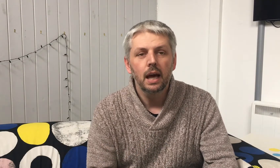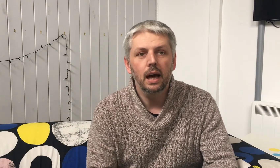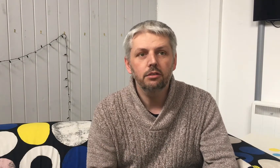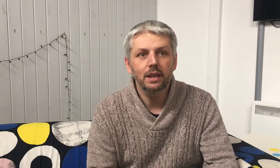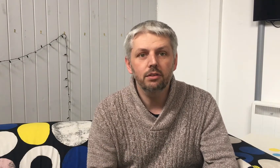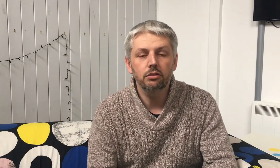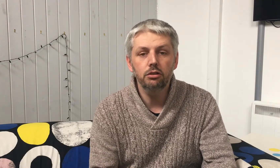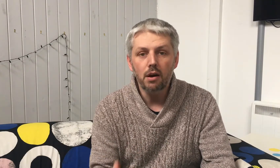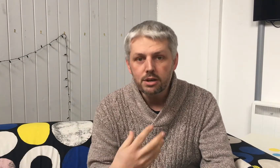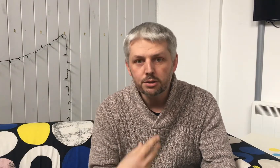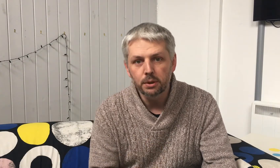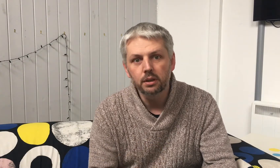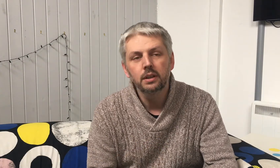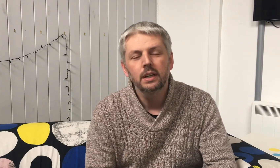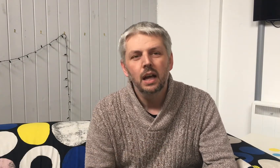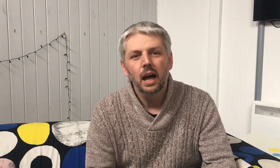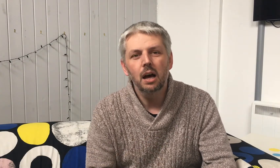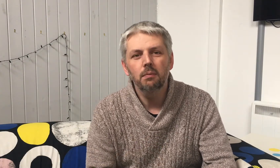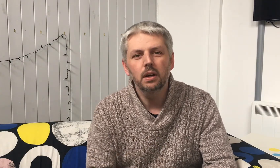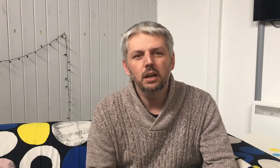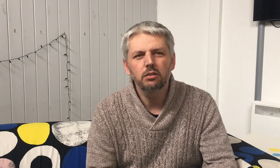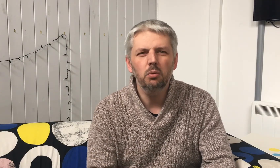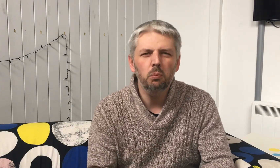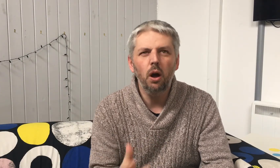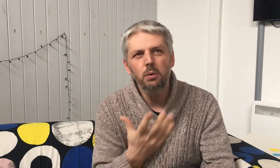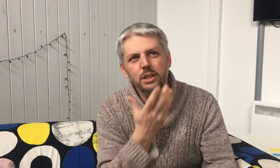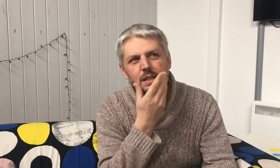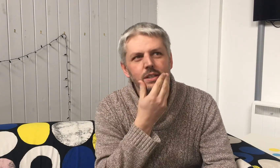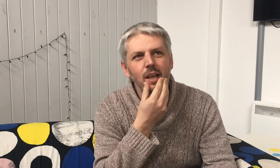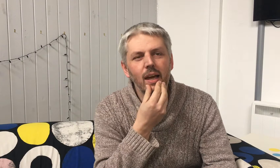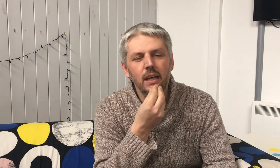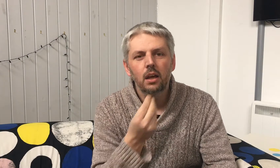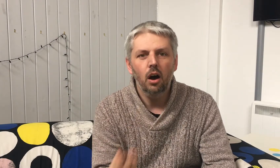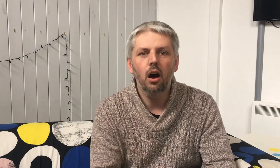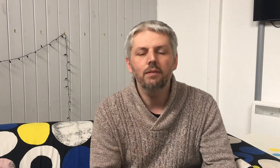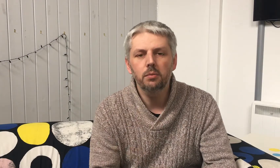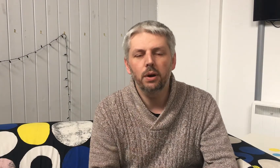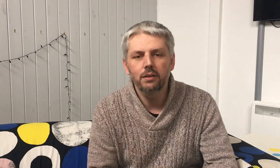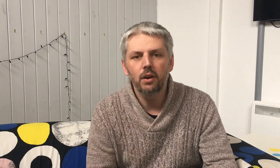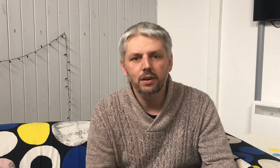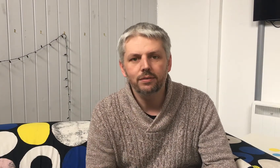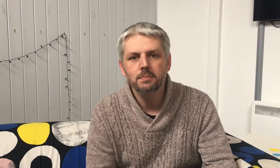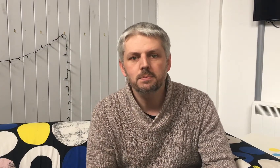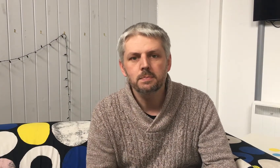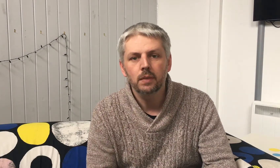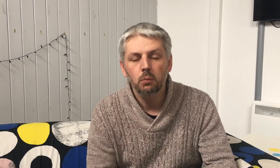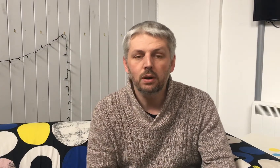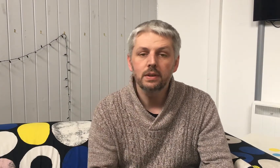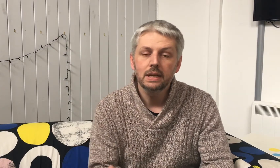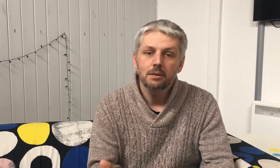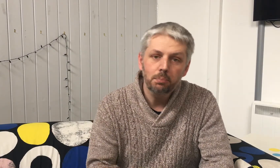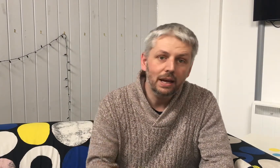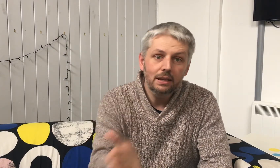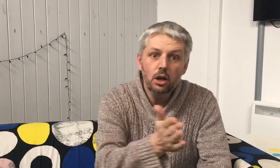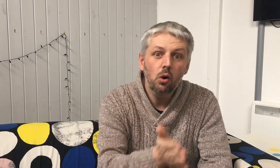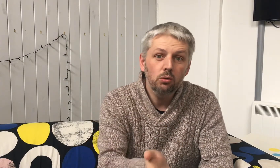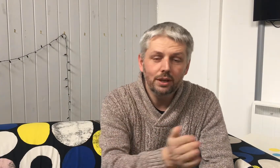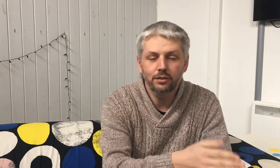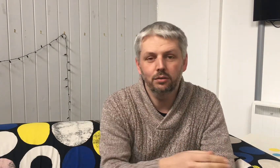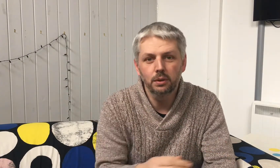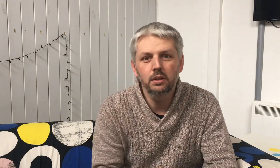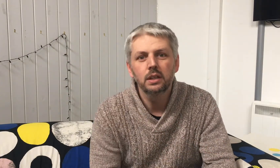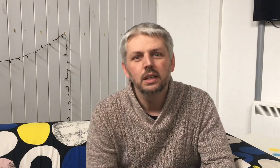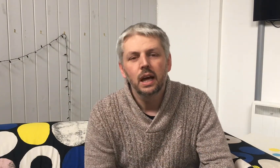it to give us nourishment. And so why would Jesus say, I'm the bread of life? Well, back in the